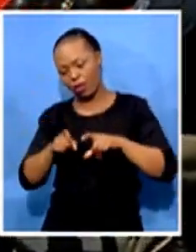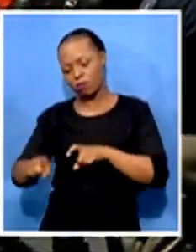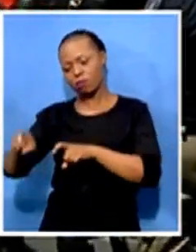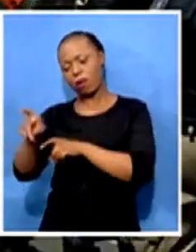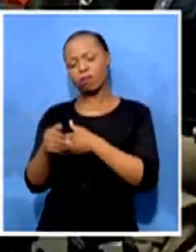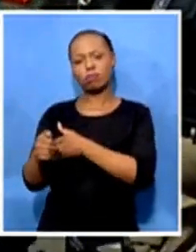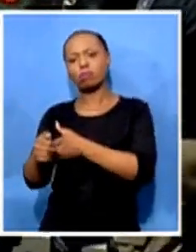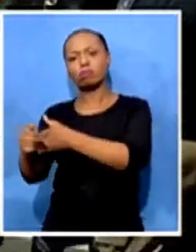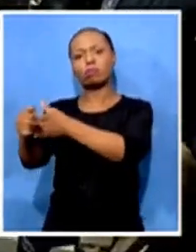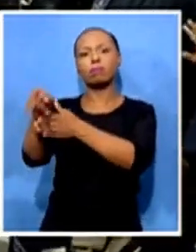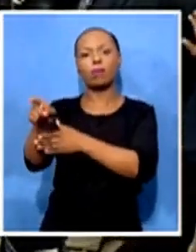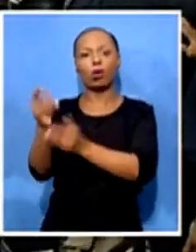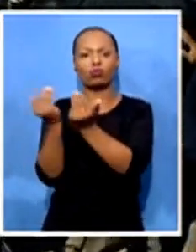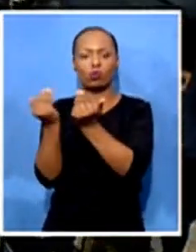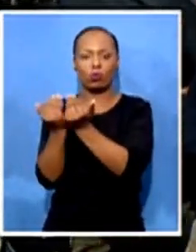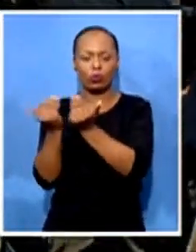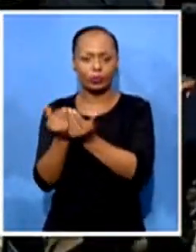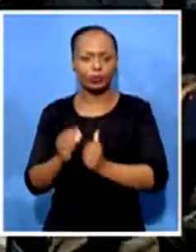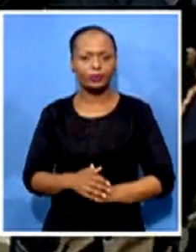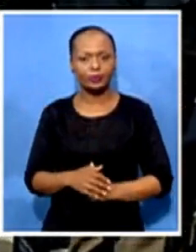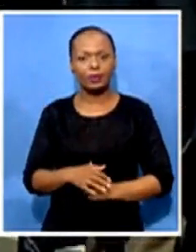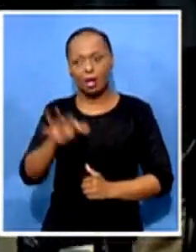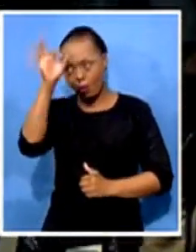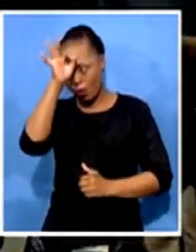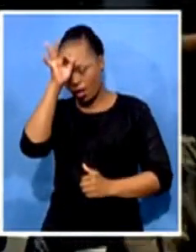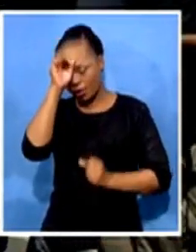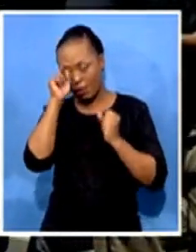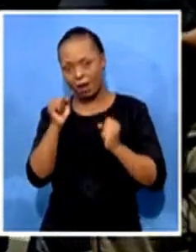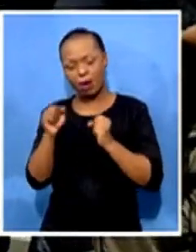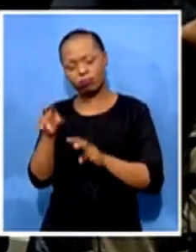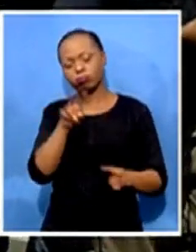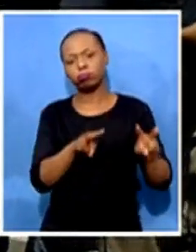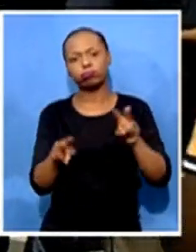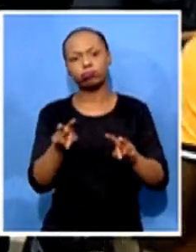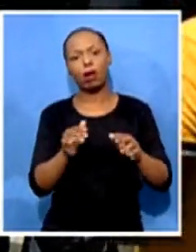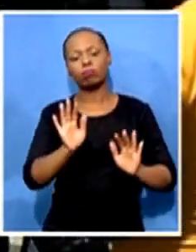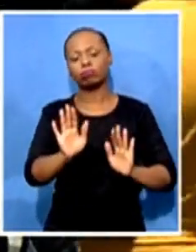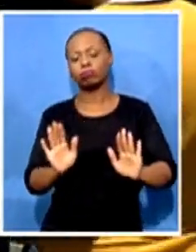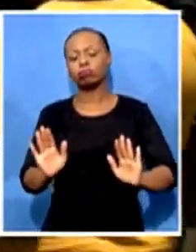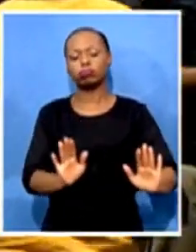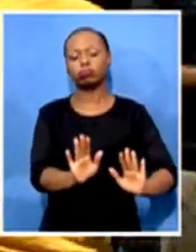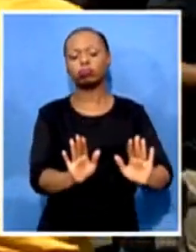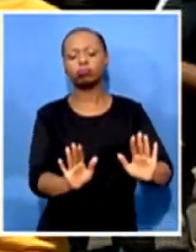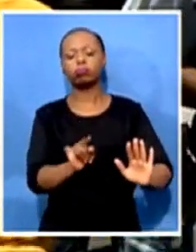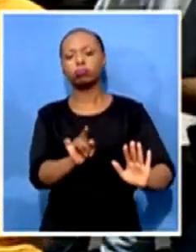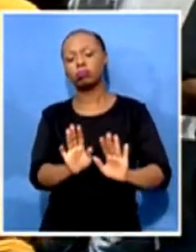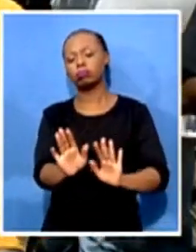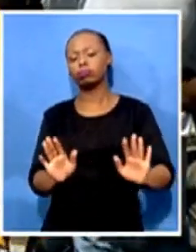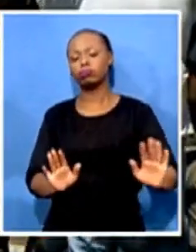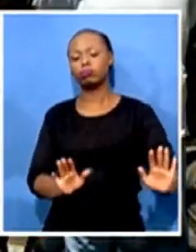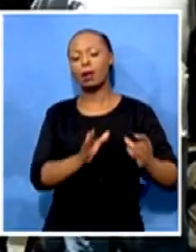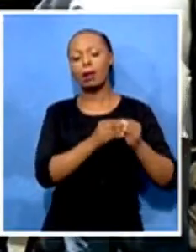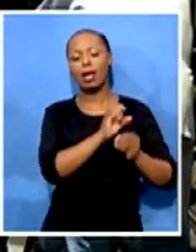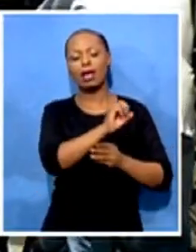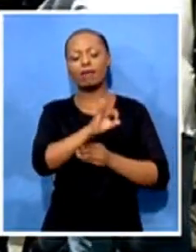Police still maintaining their line here, and of course at the moment the members of the EFF are being some of them are being